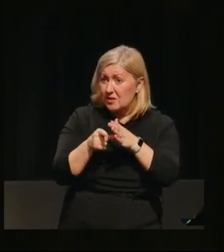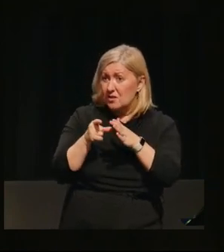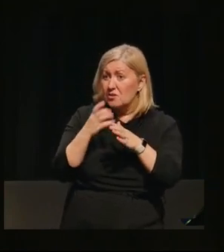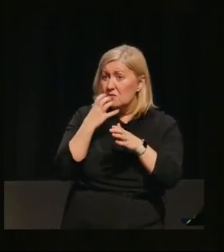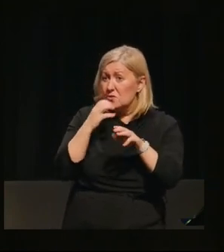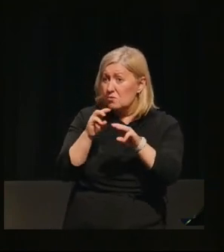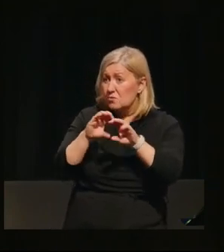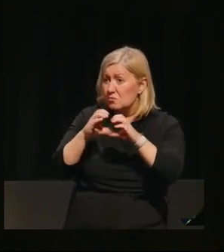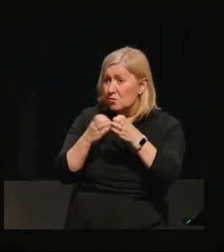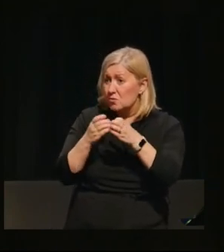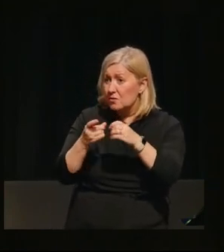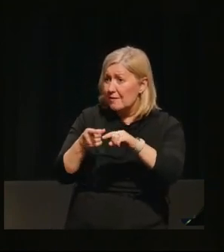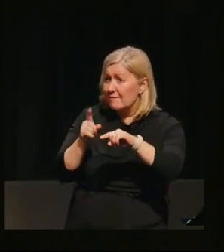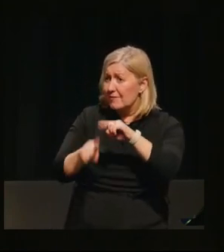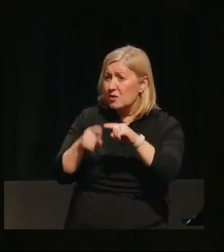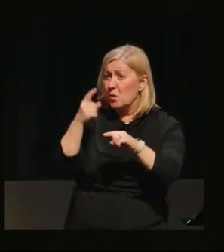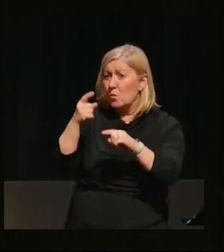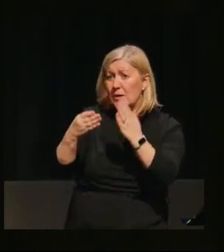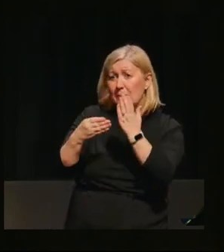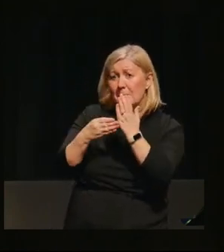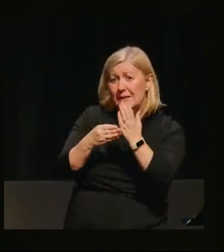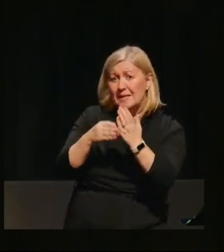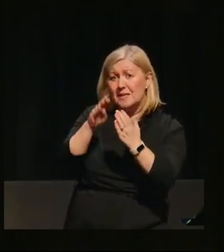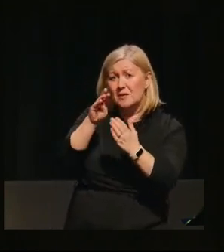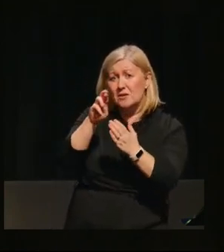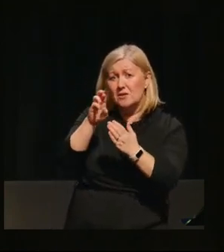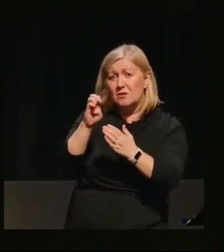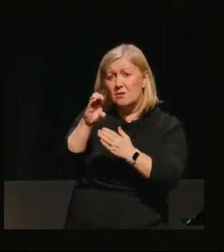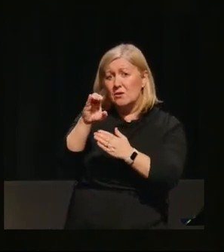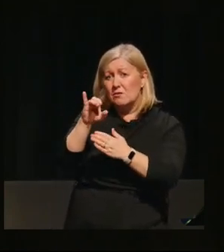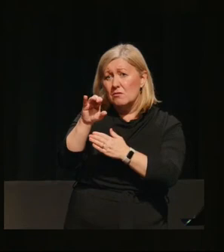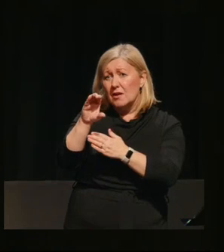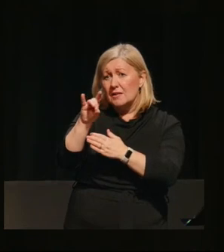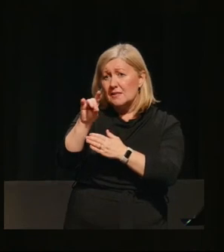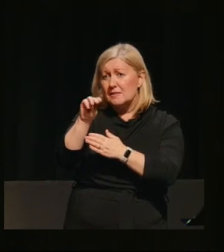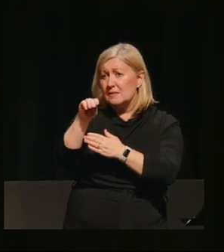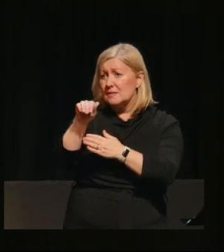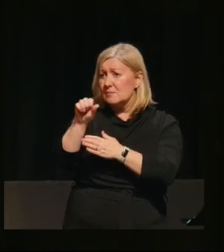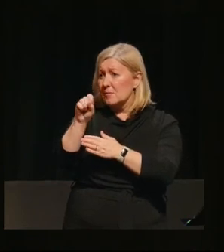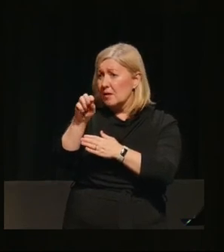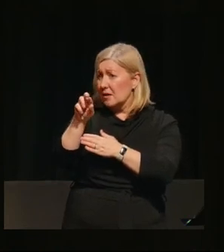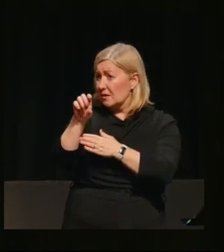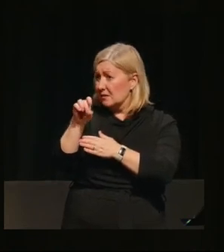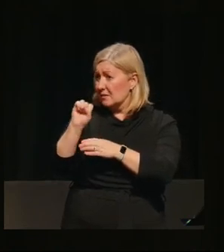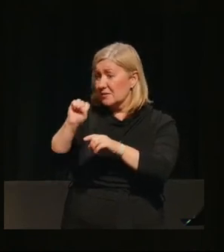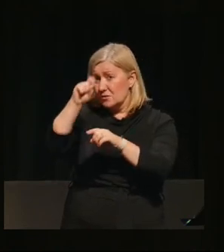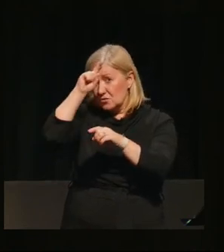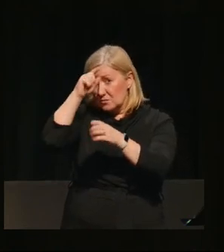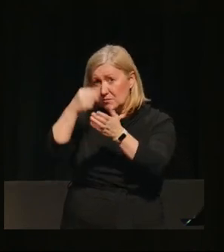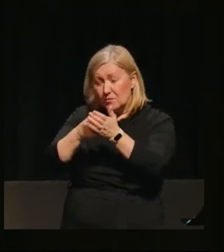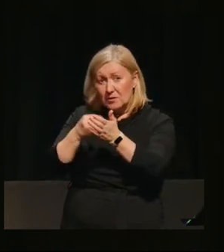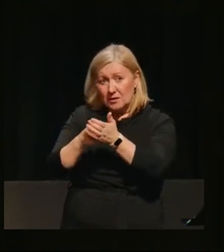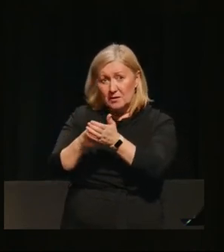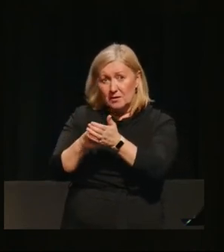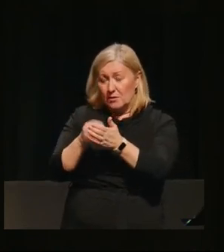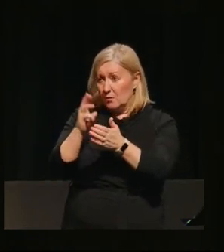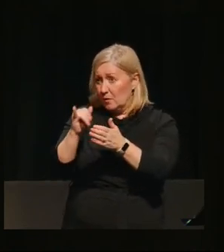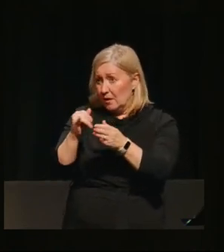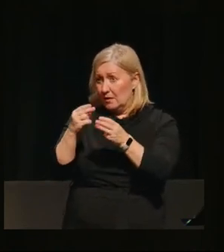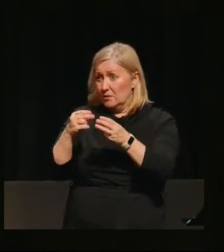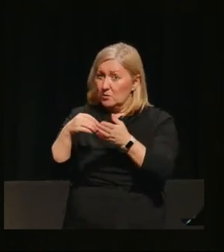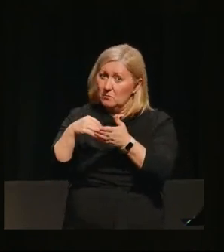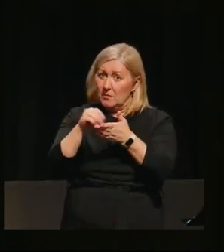pay for the damage. After years of official harassment of Jews in Nazi